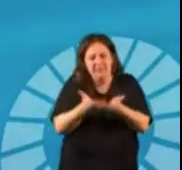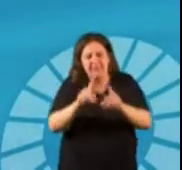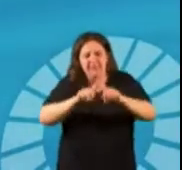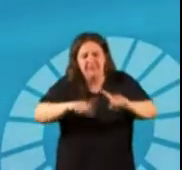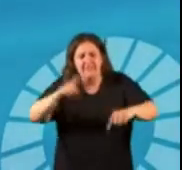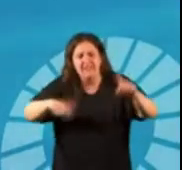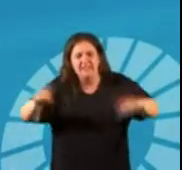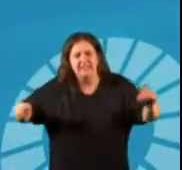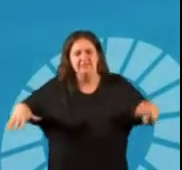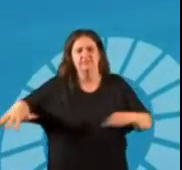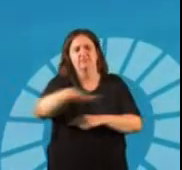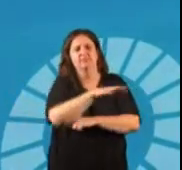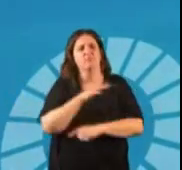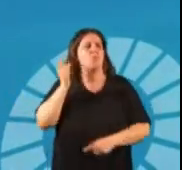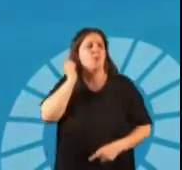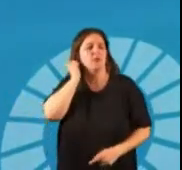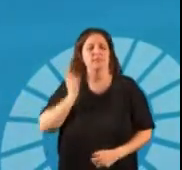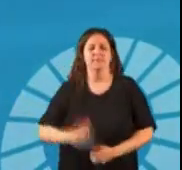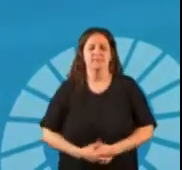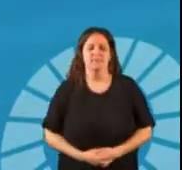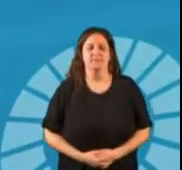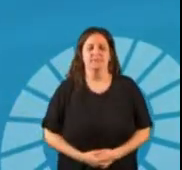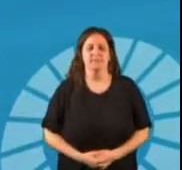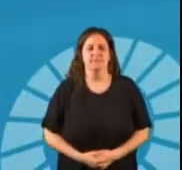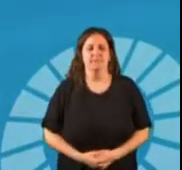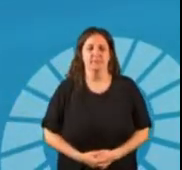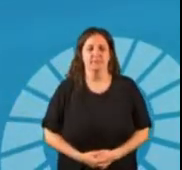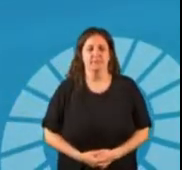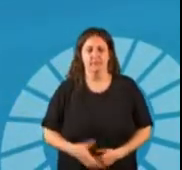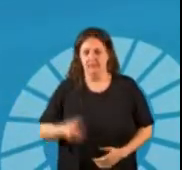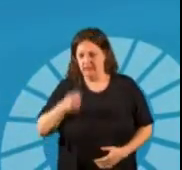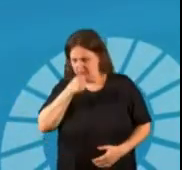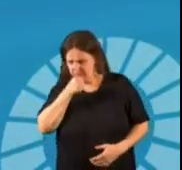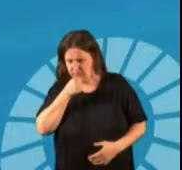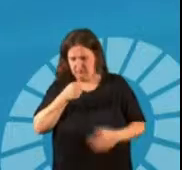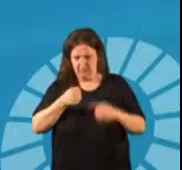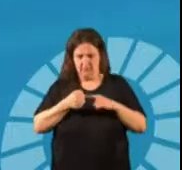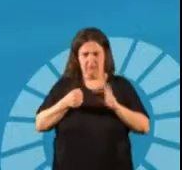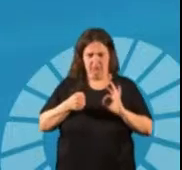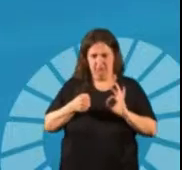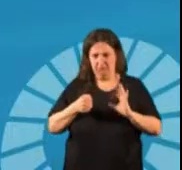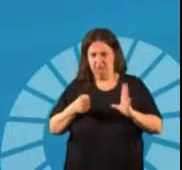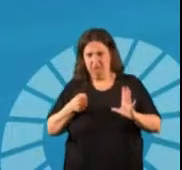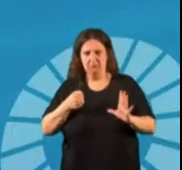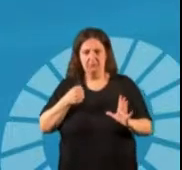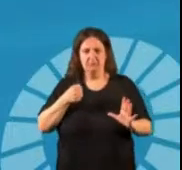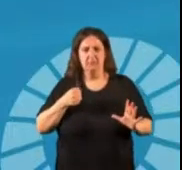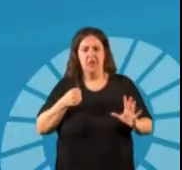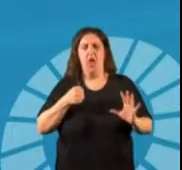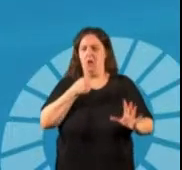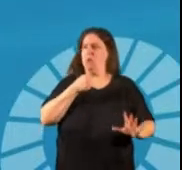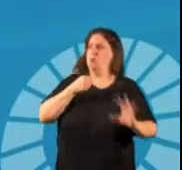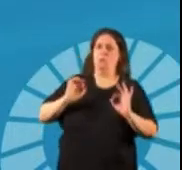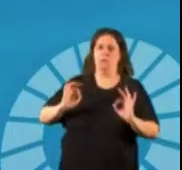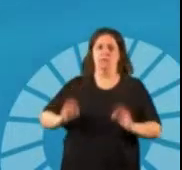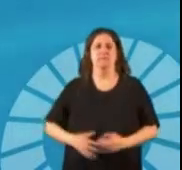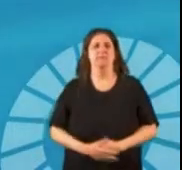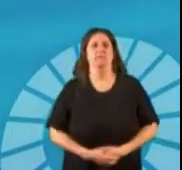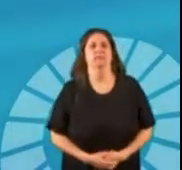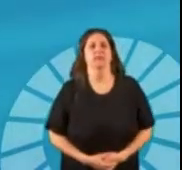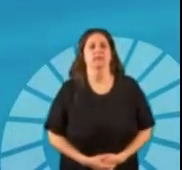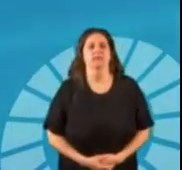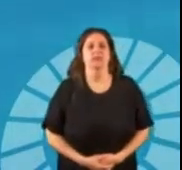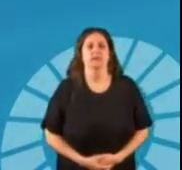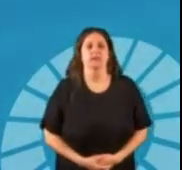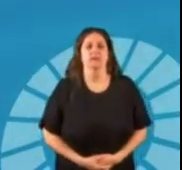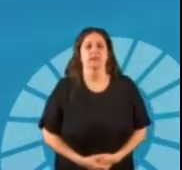It turned itself on. Excellencies, Secretary Guterres, President Macron, ladies and gentlemen, and friends of